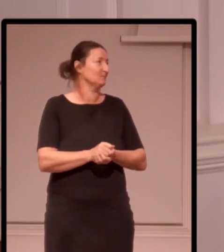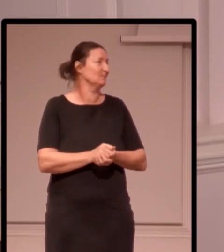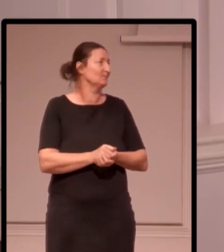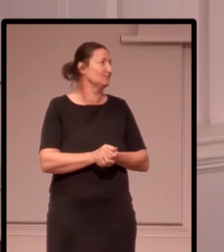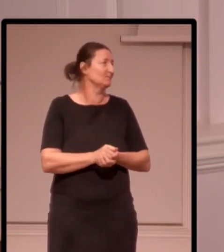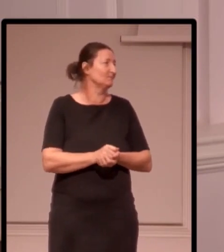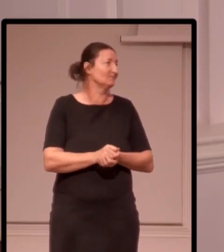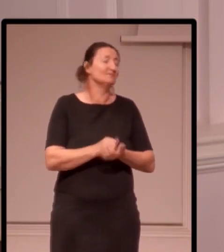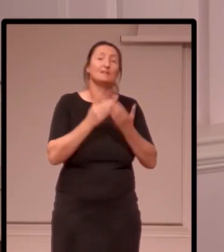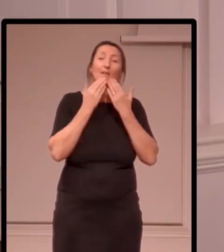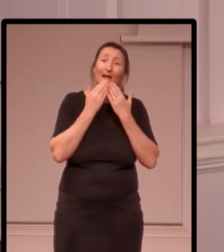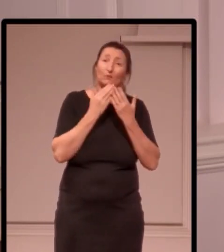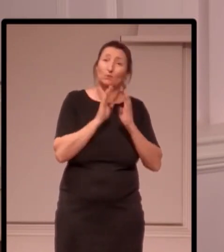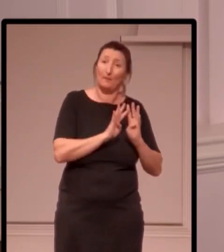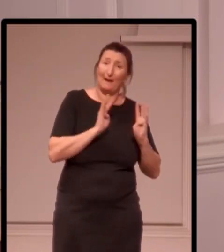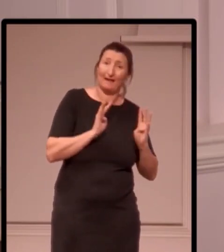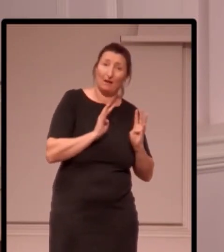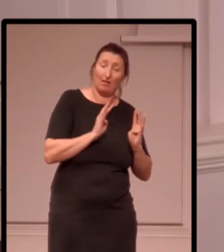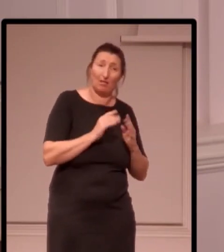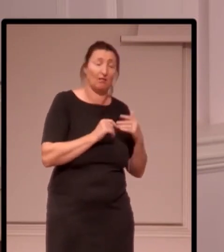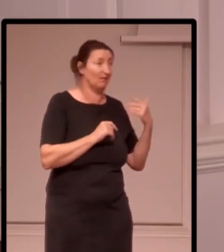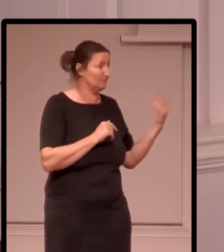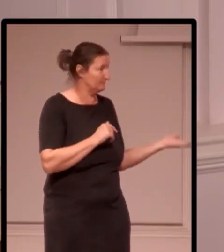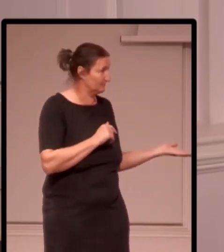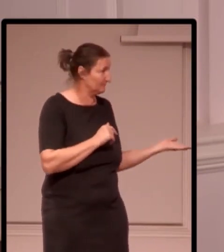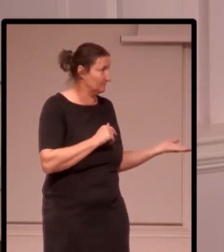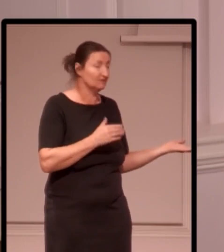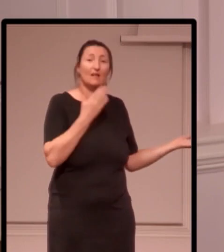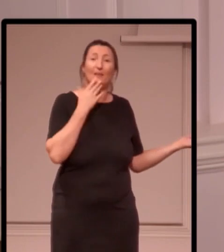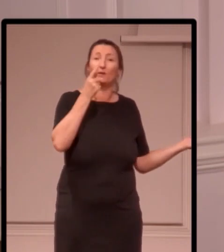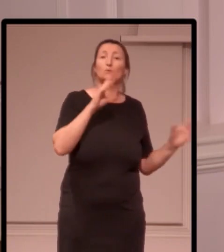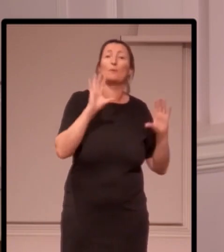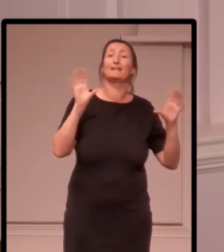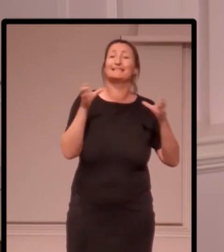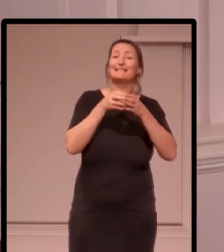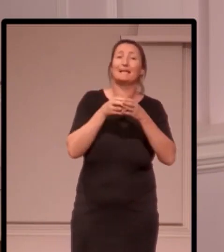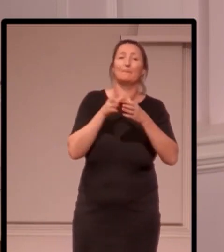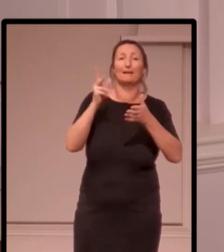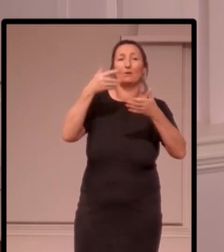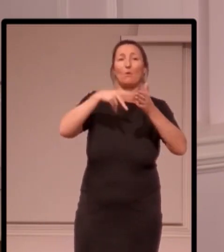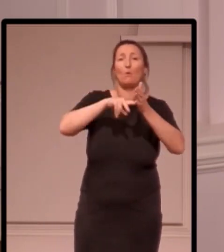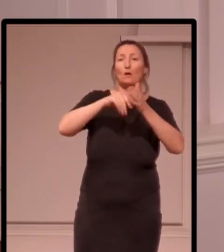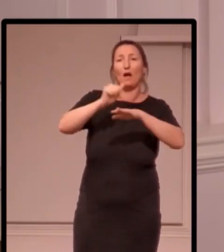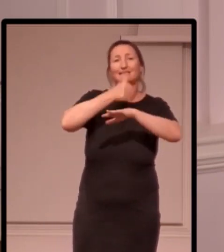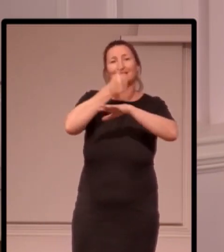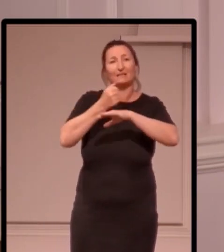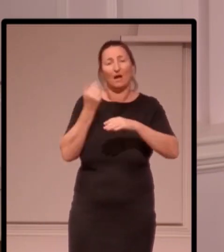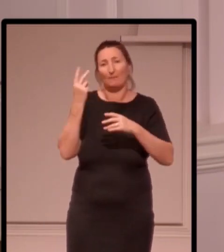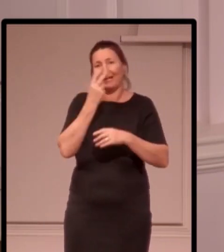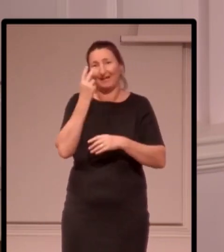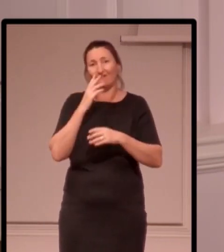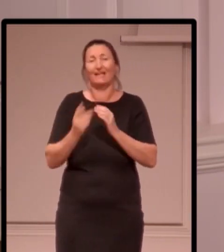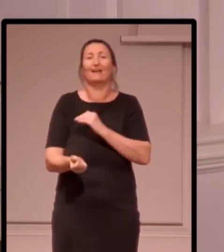so much to all our speakers, and thank you to the team that organised this evening's